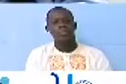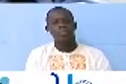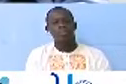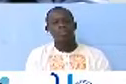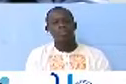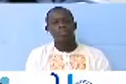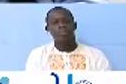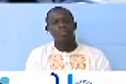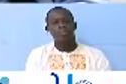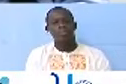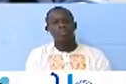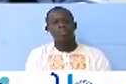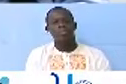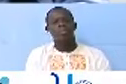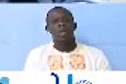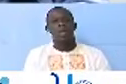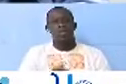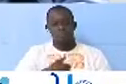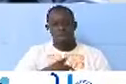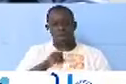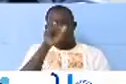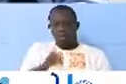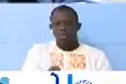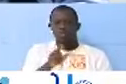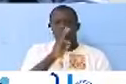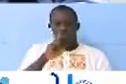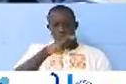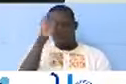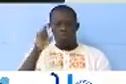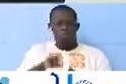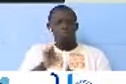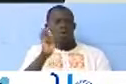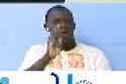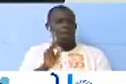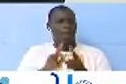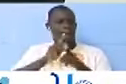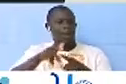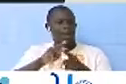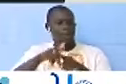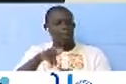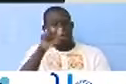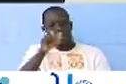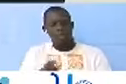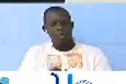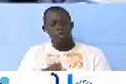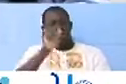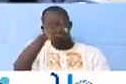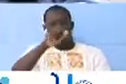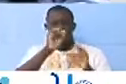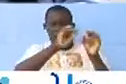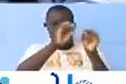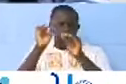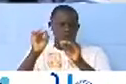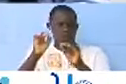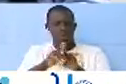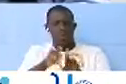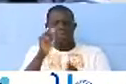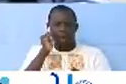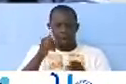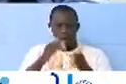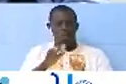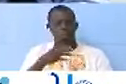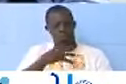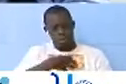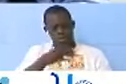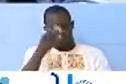mu fangkoli mechanic. I am a mechanic. What is your educational background? Muna wila londo